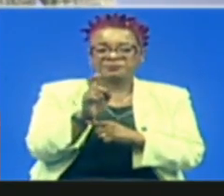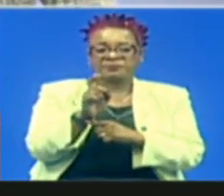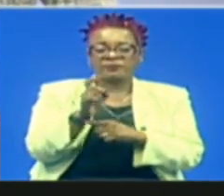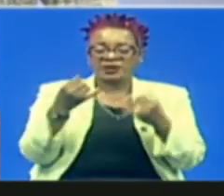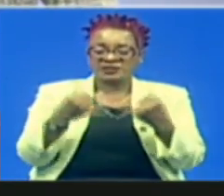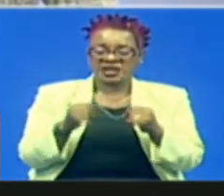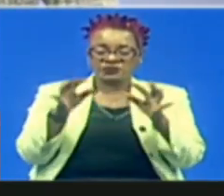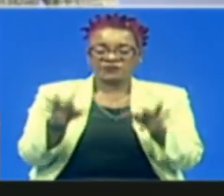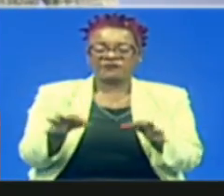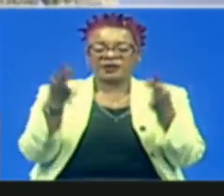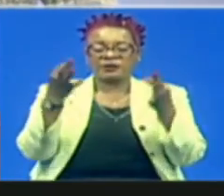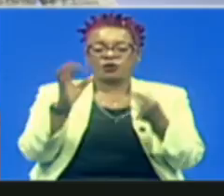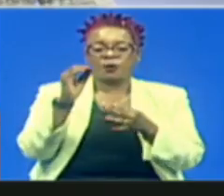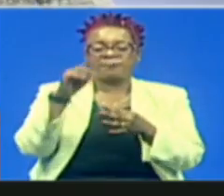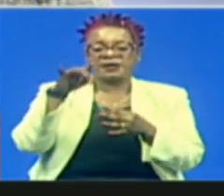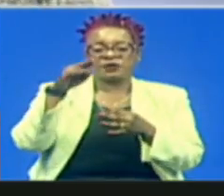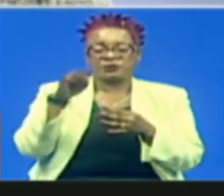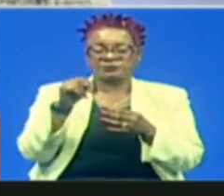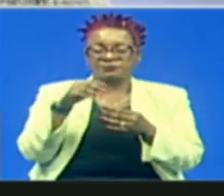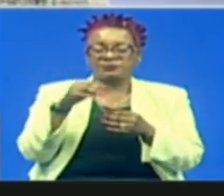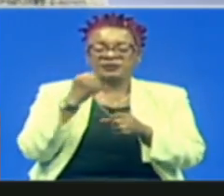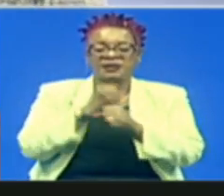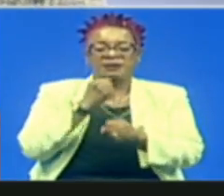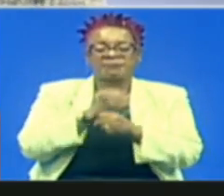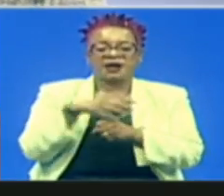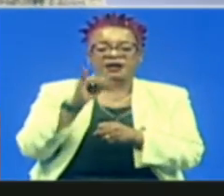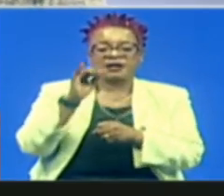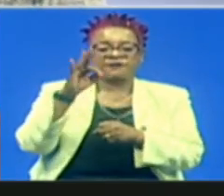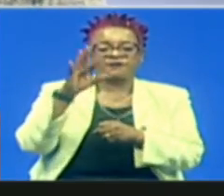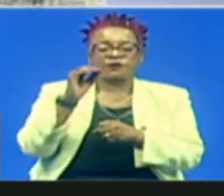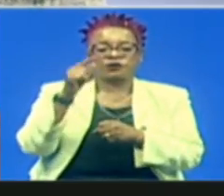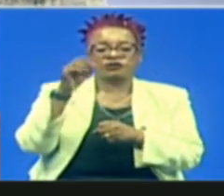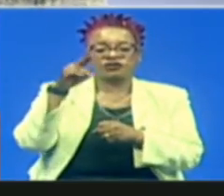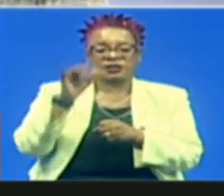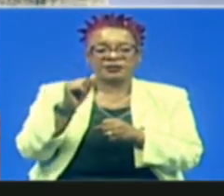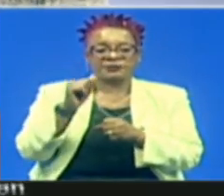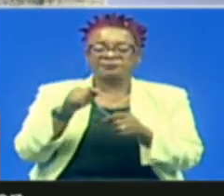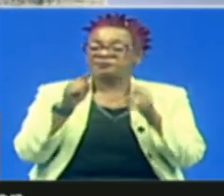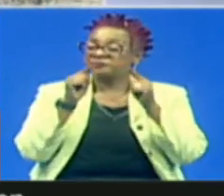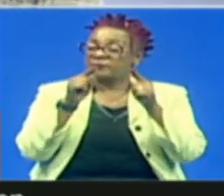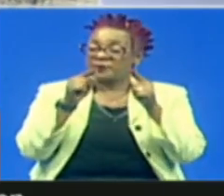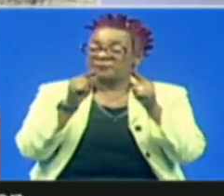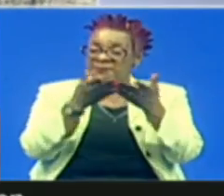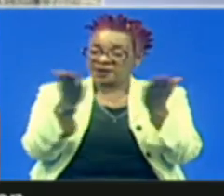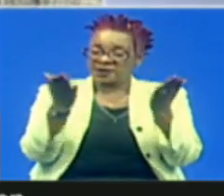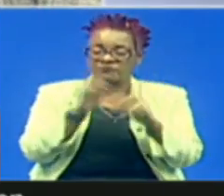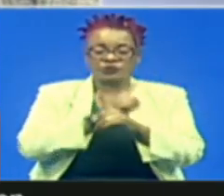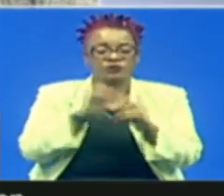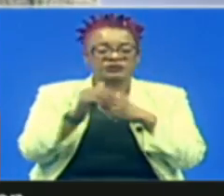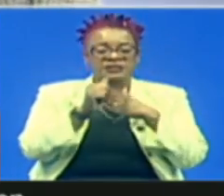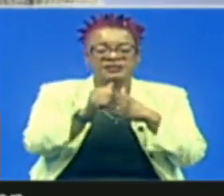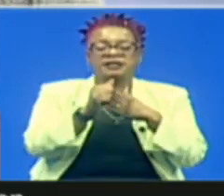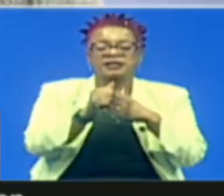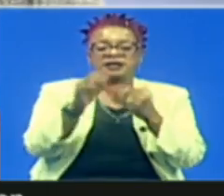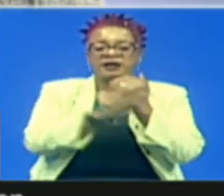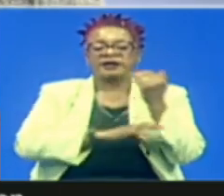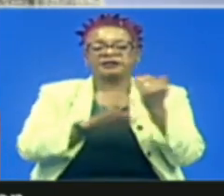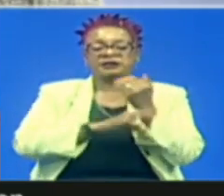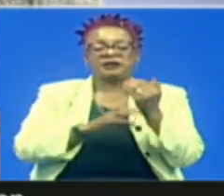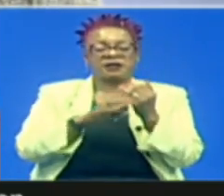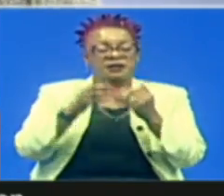an opinion poll conducted by Infotrack, a number of Kenyans blame him for not steering the country in the right direction. From